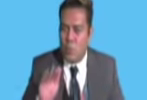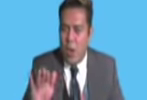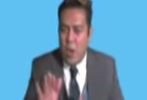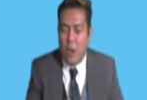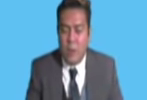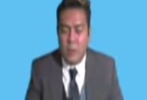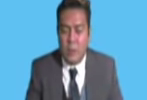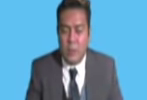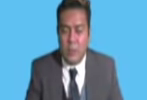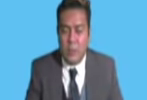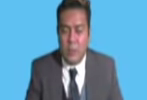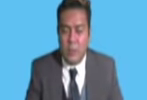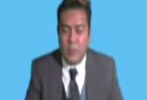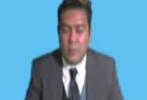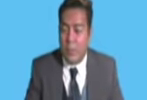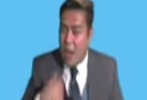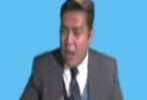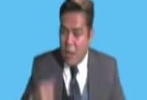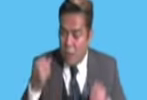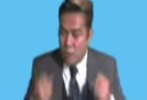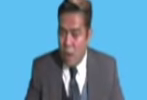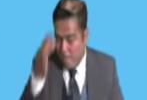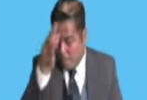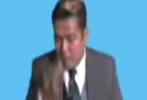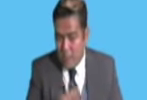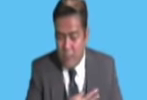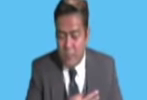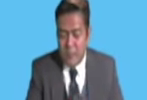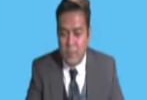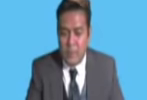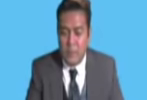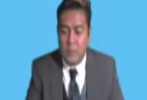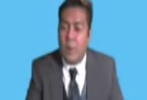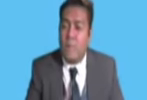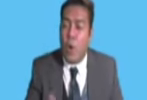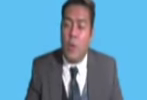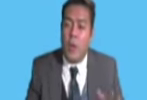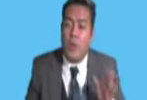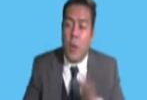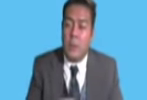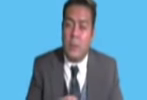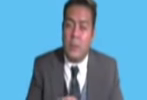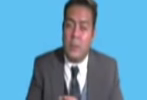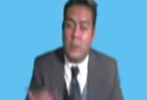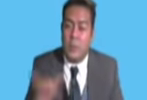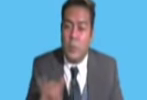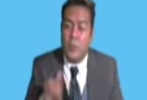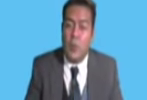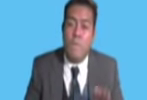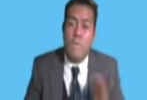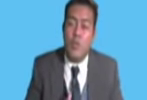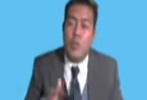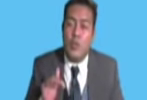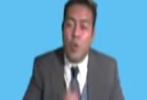other hand, I strongly believe that the recipients for the TOPAS, which is a full